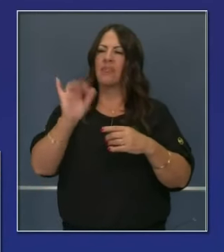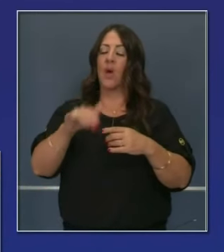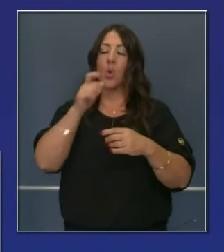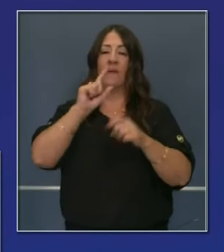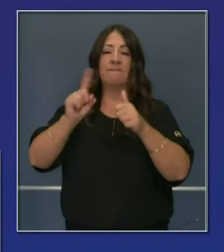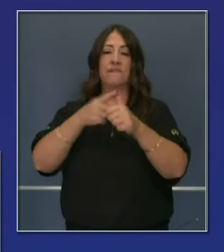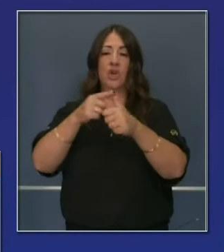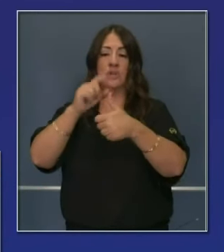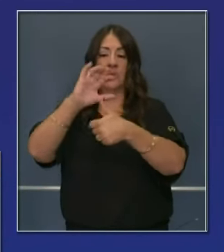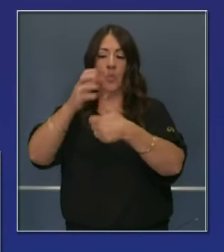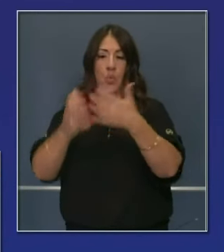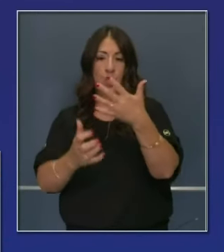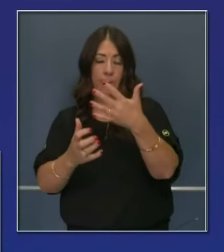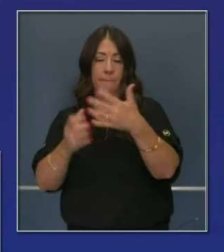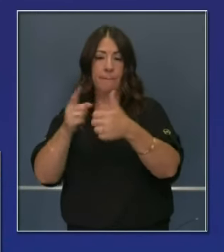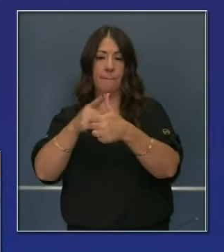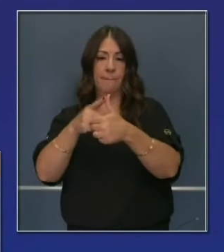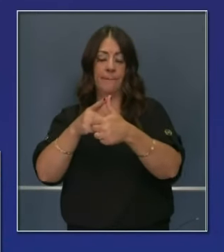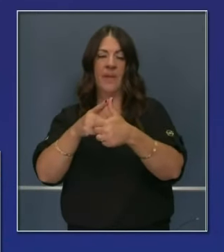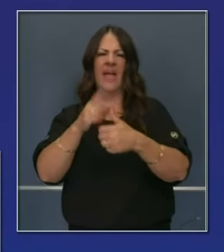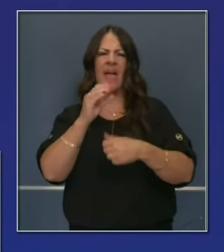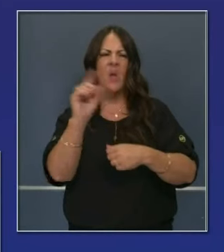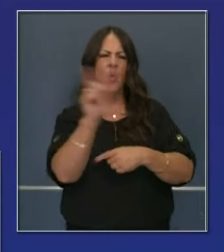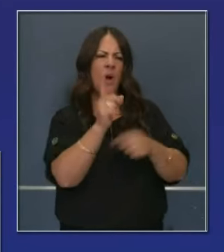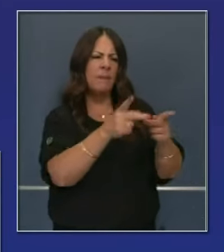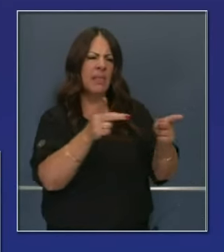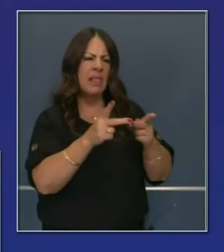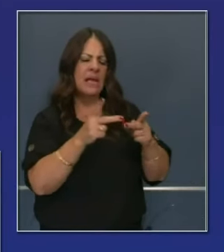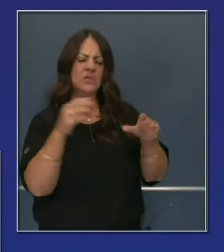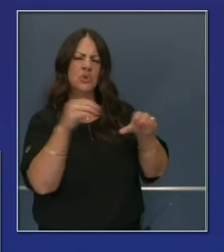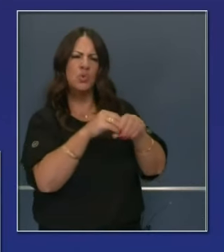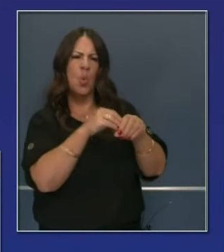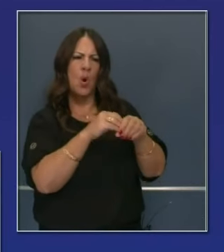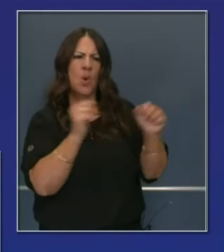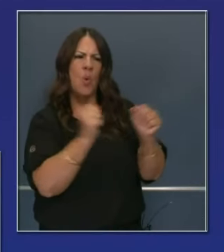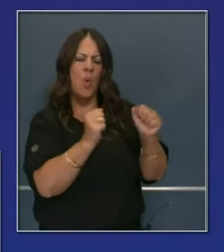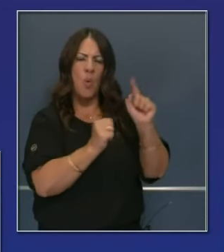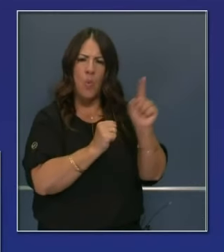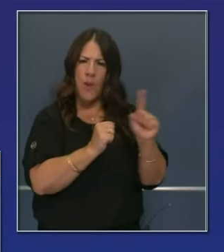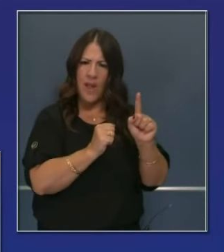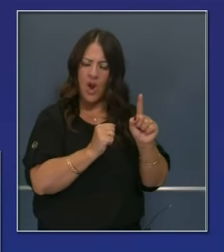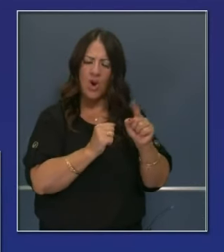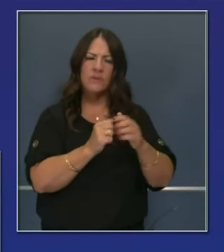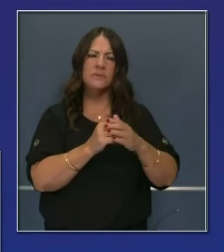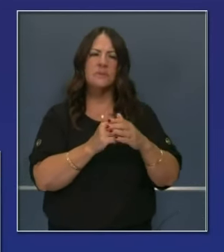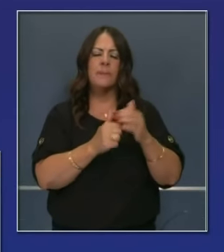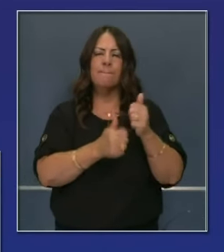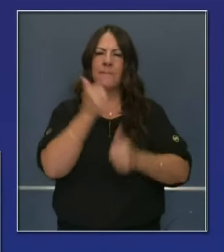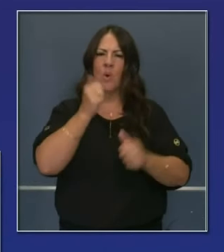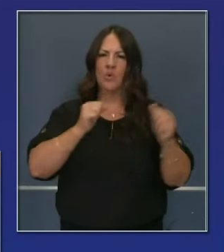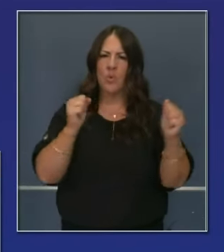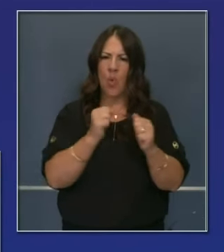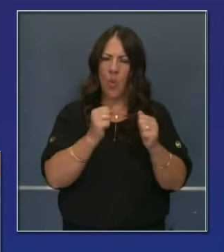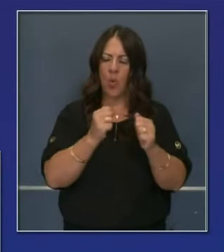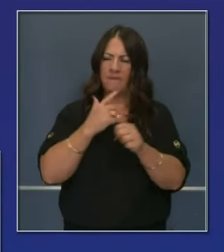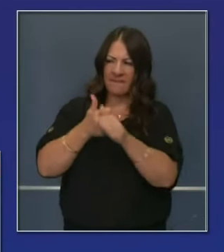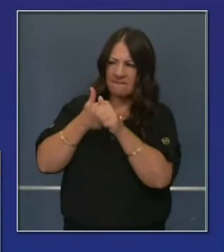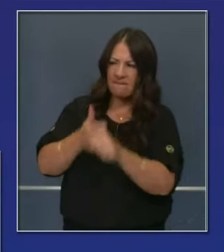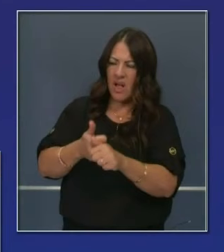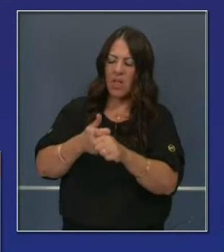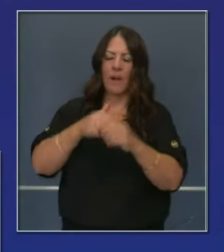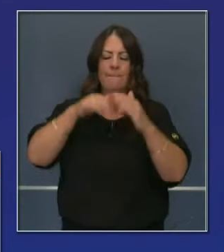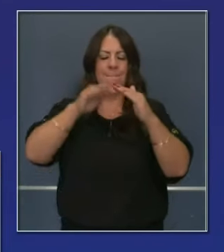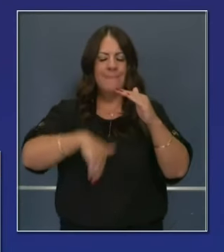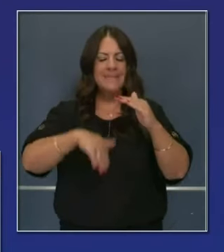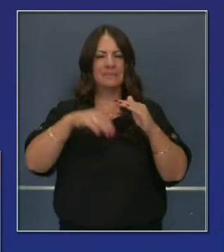is vaccine A, the ultra-cold storage requirements, vaccine B, the cold storage requirements, 70 degrees